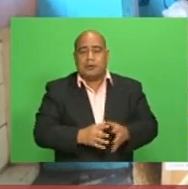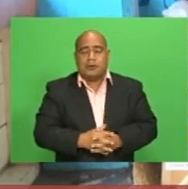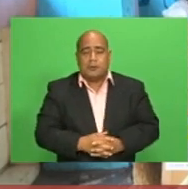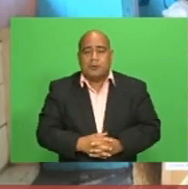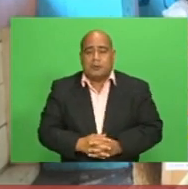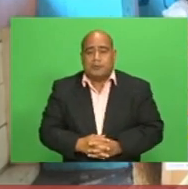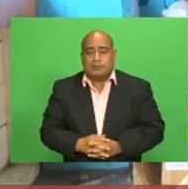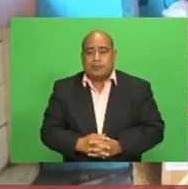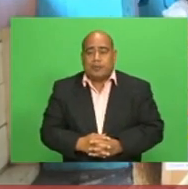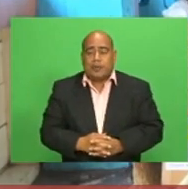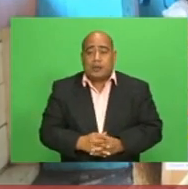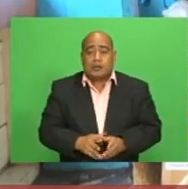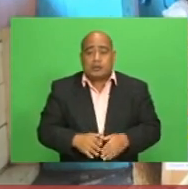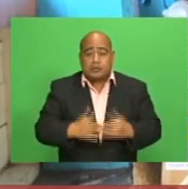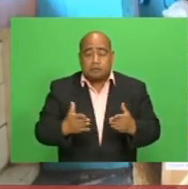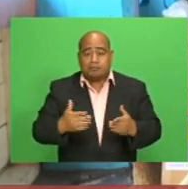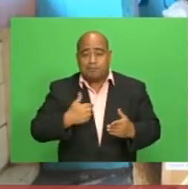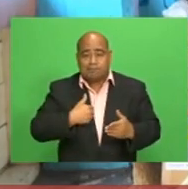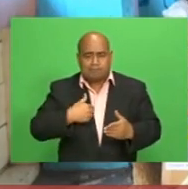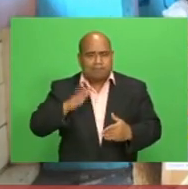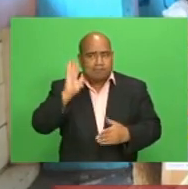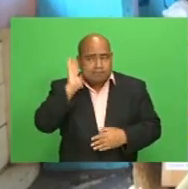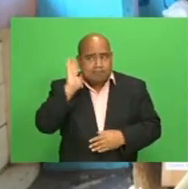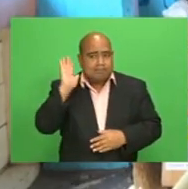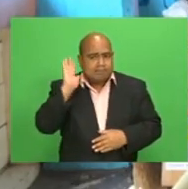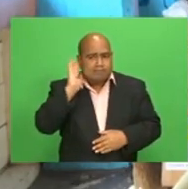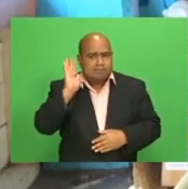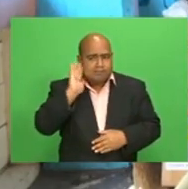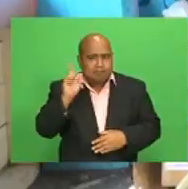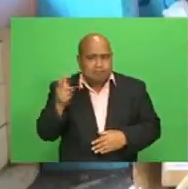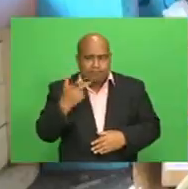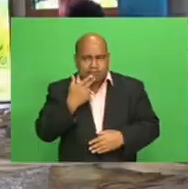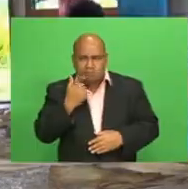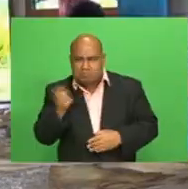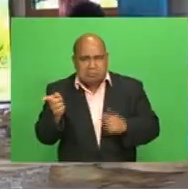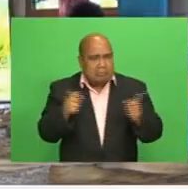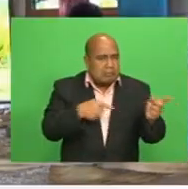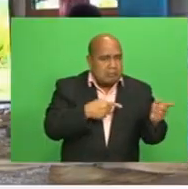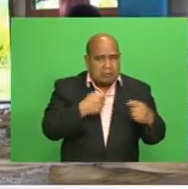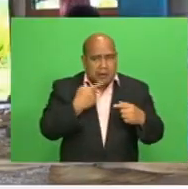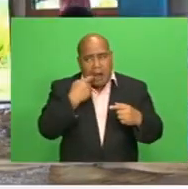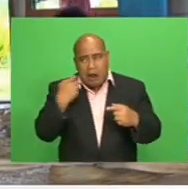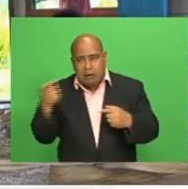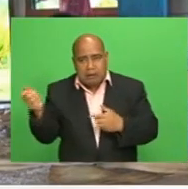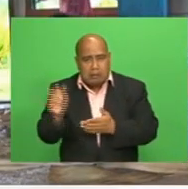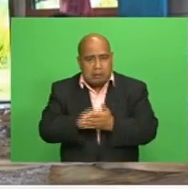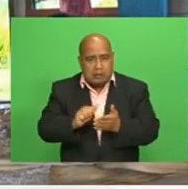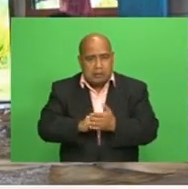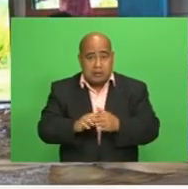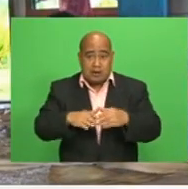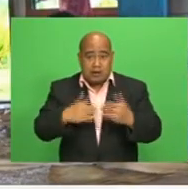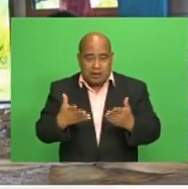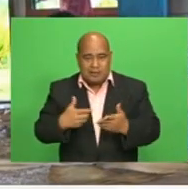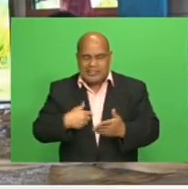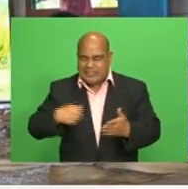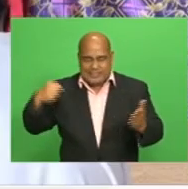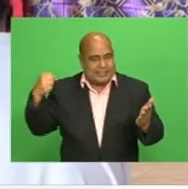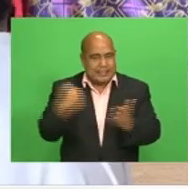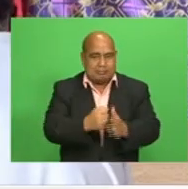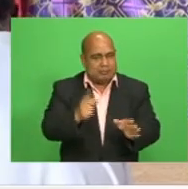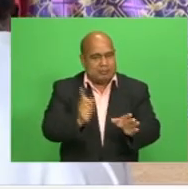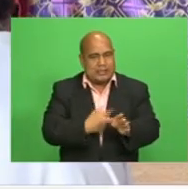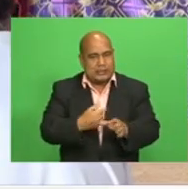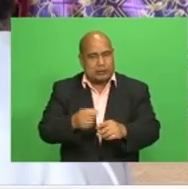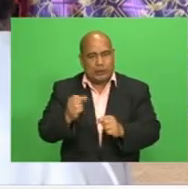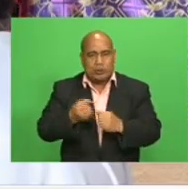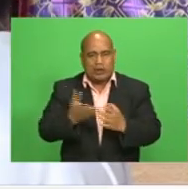Because we listen to rumors, we therefore tend to buy from anyone. But that's a huge regret now, as we have wasted so much money,